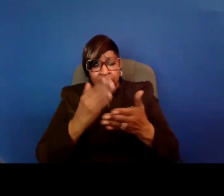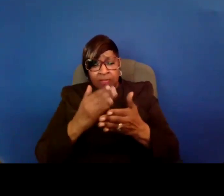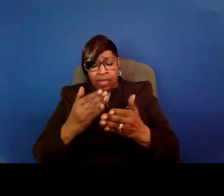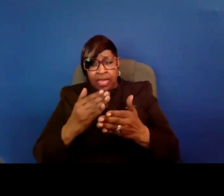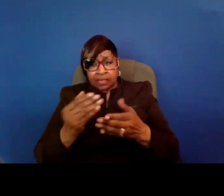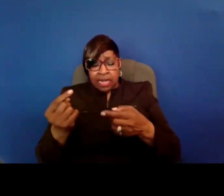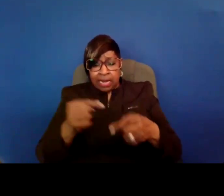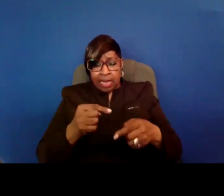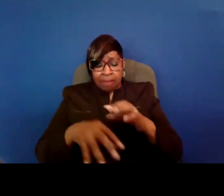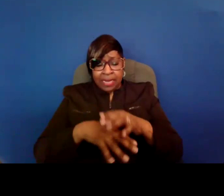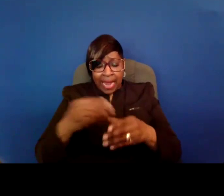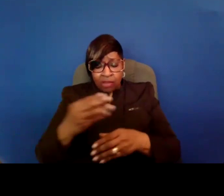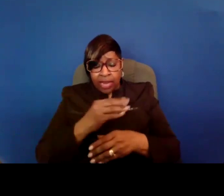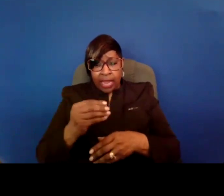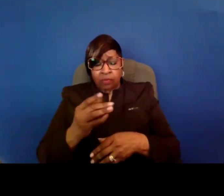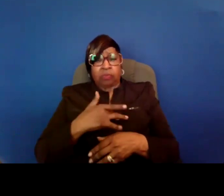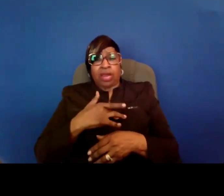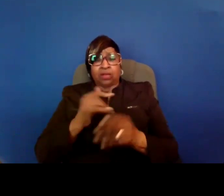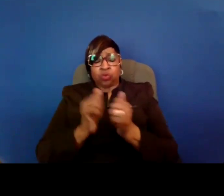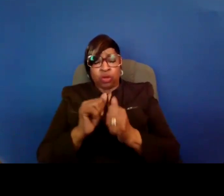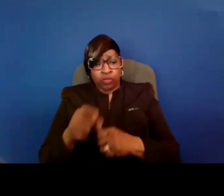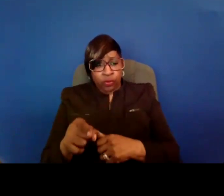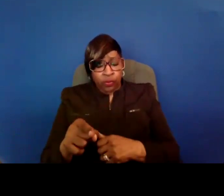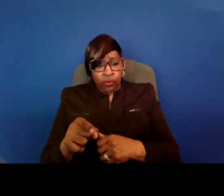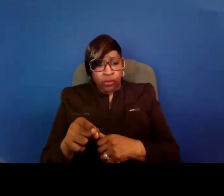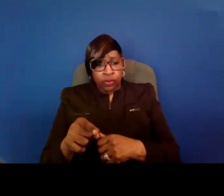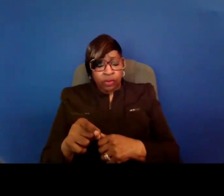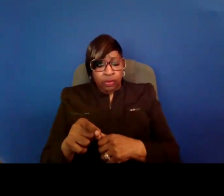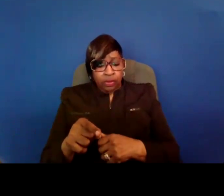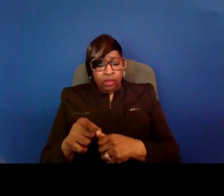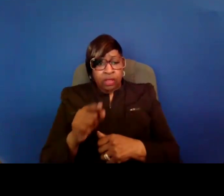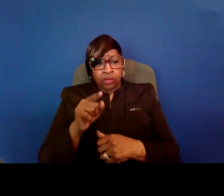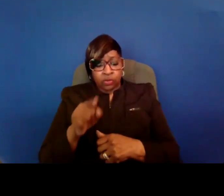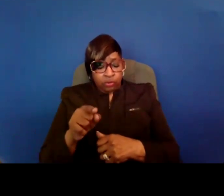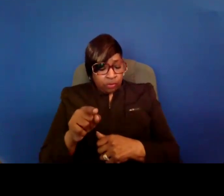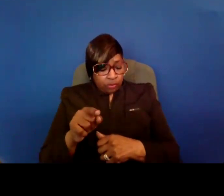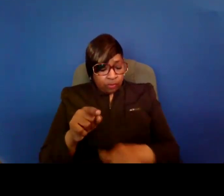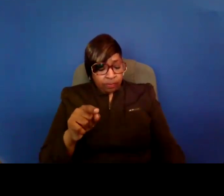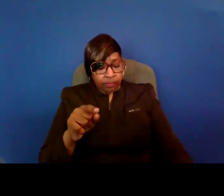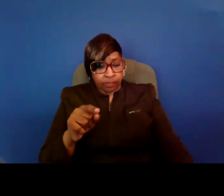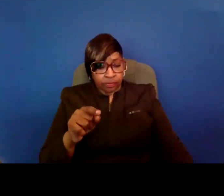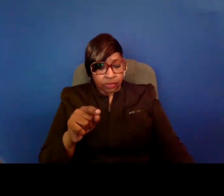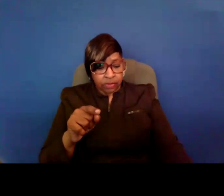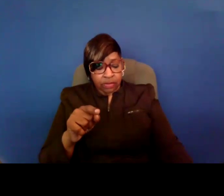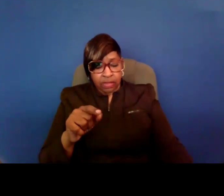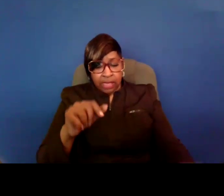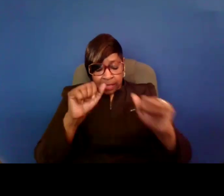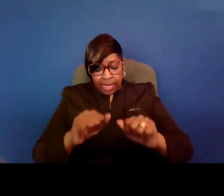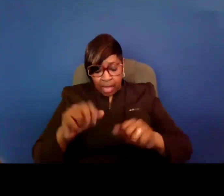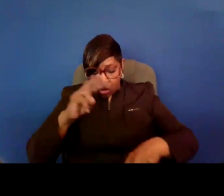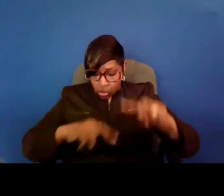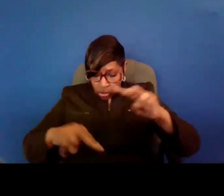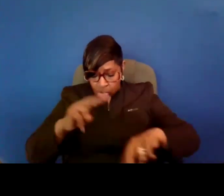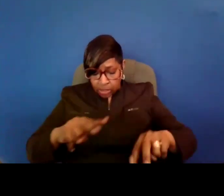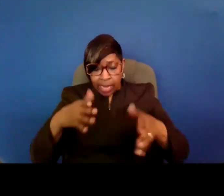out and really resonating with you, so that you can look at ways